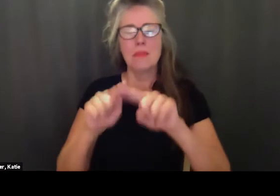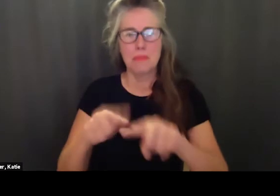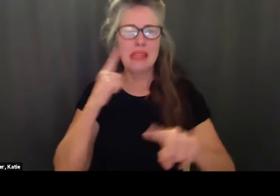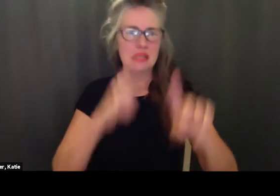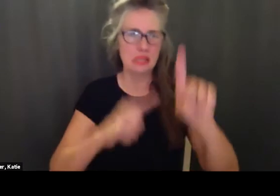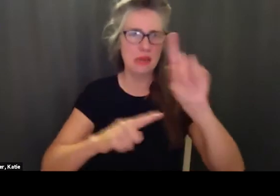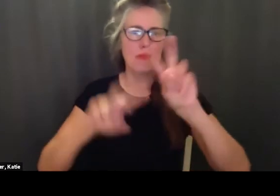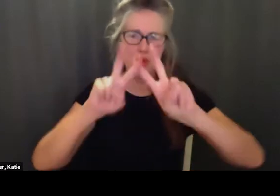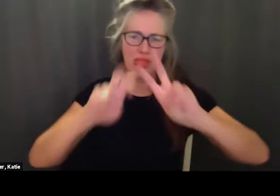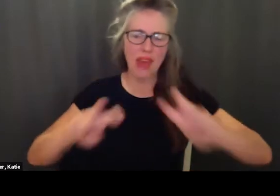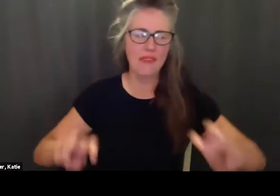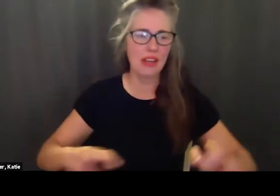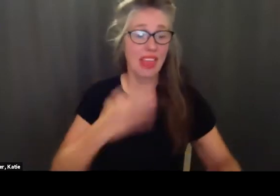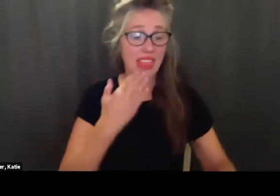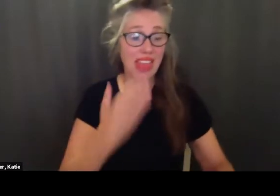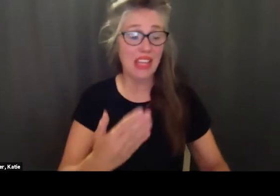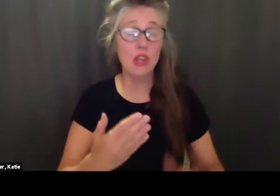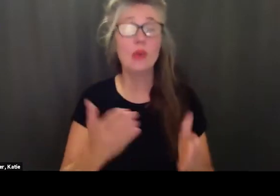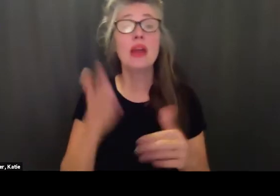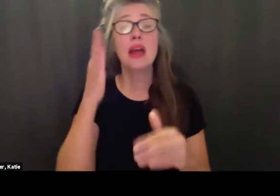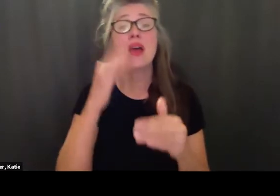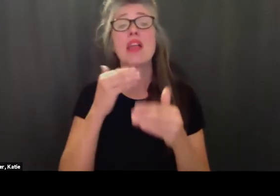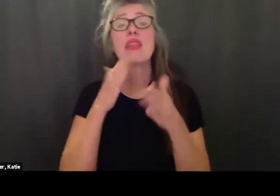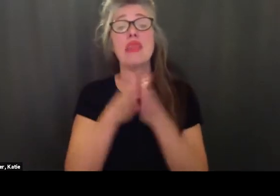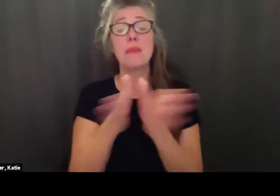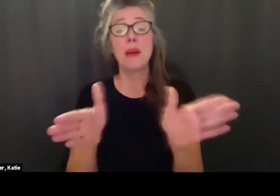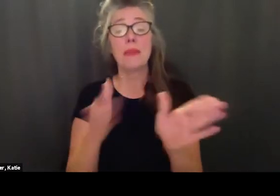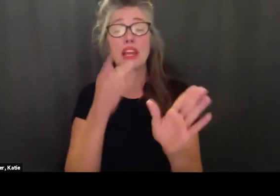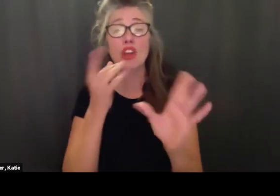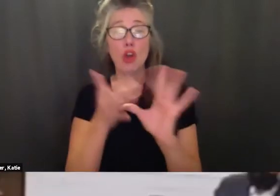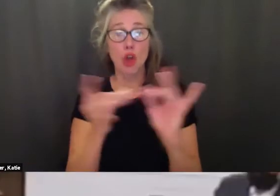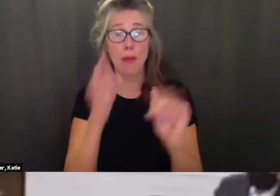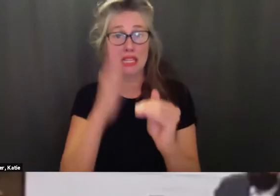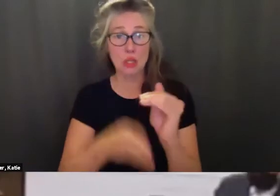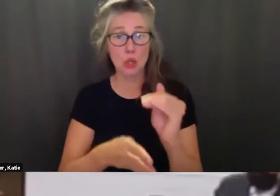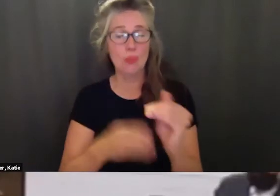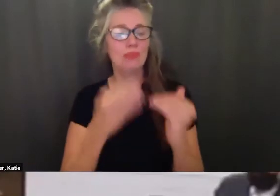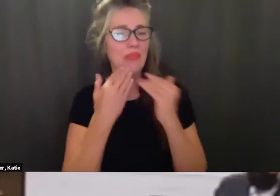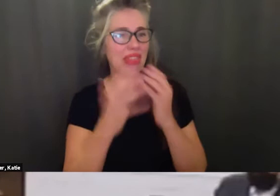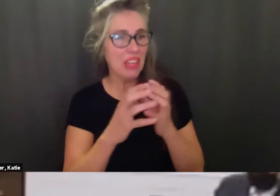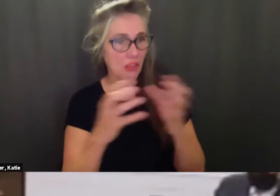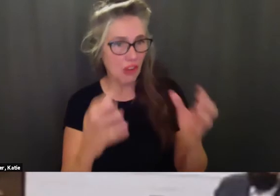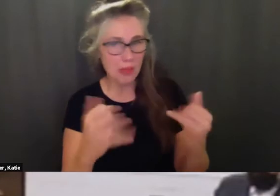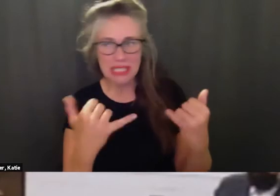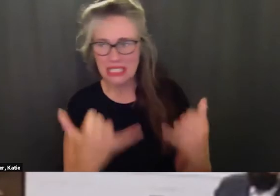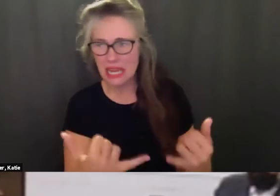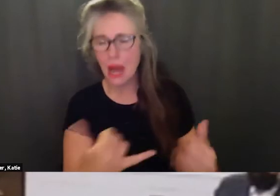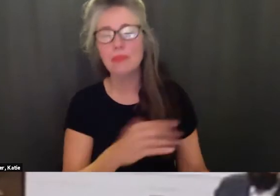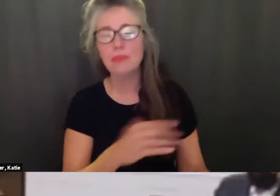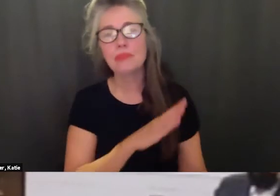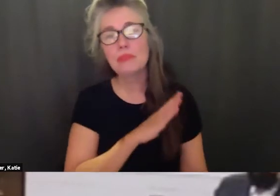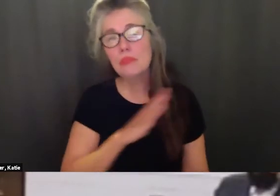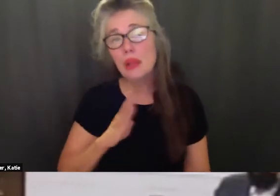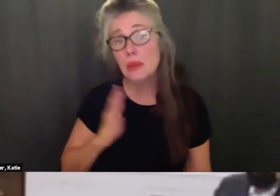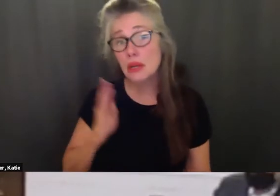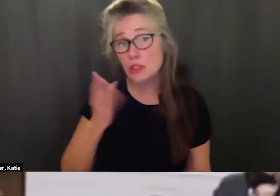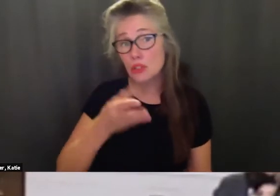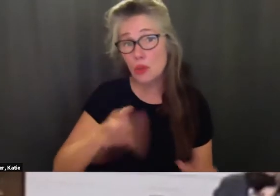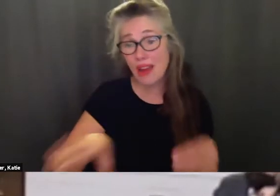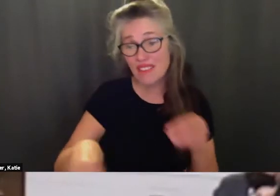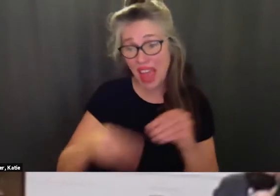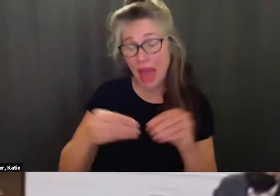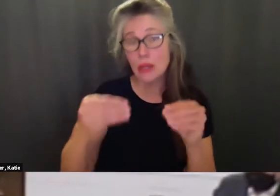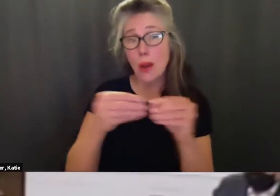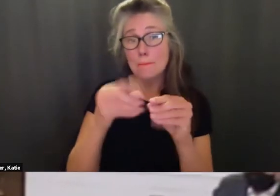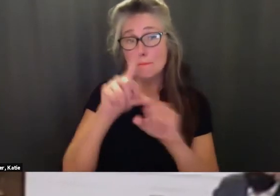And President Ford, that concludes public comment on this item. Thank you very much. And now, board members, do you have any further questions or comments